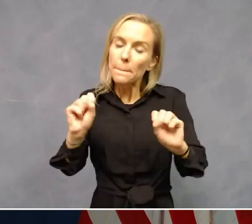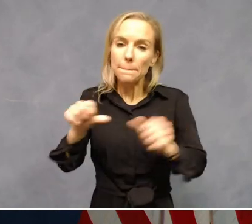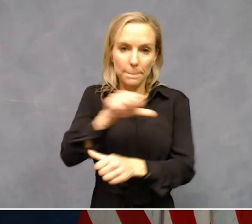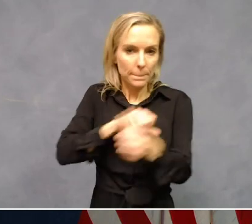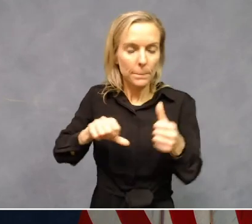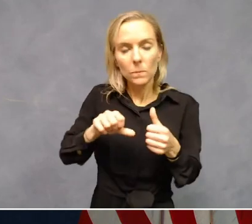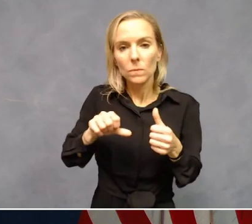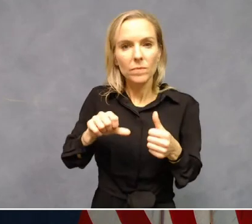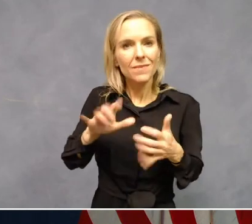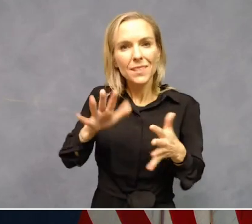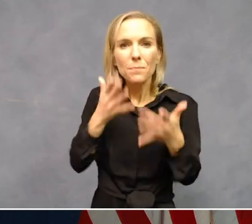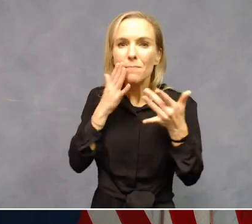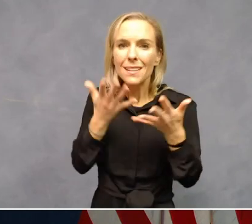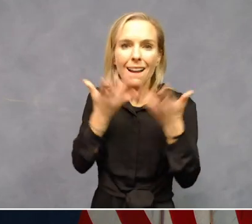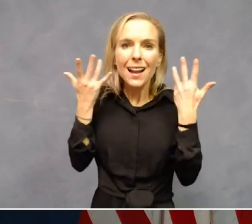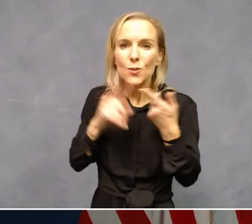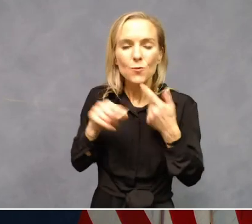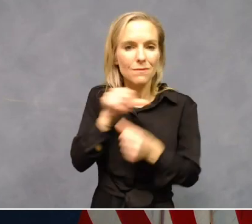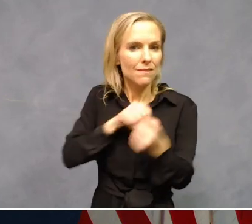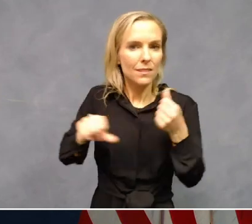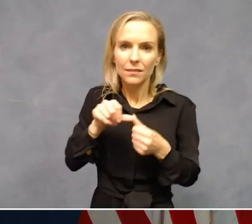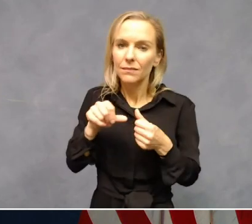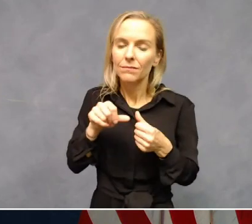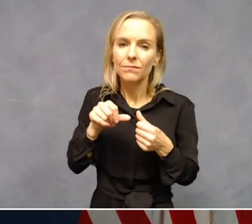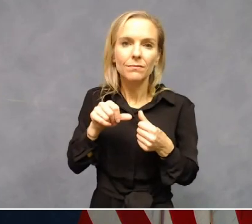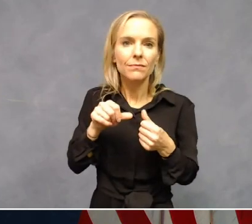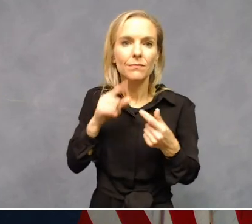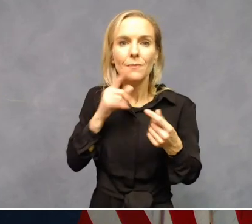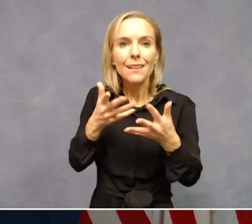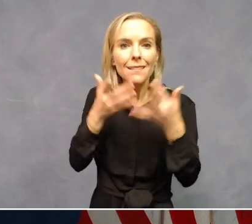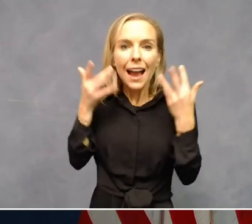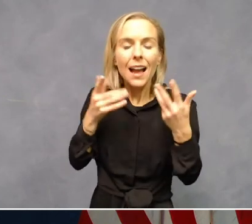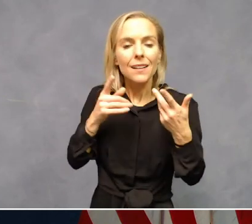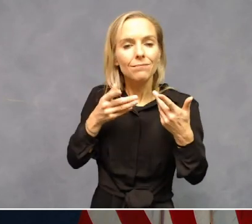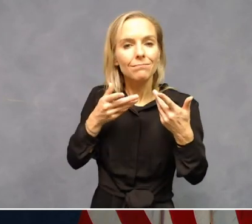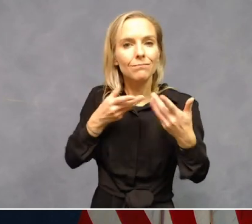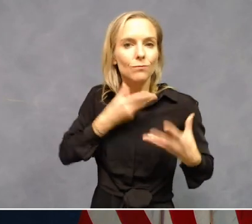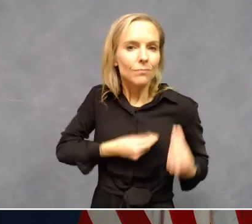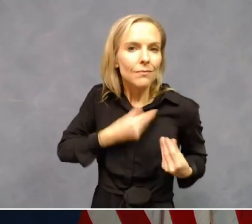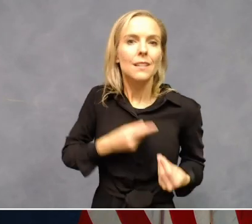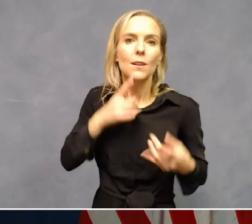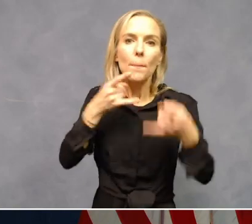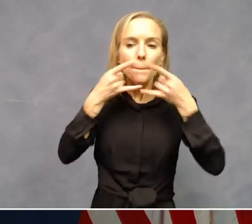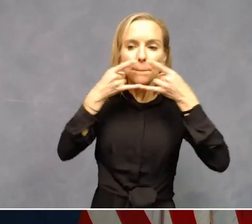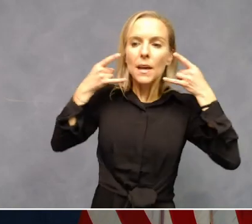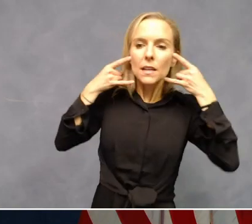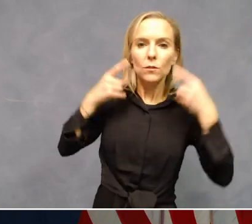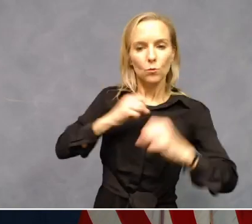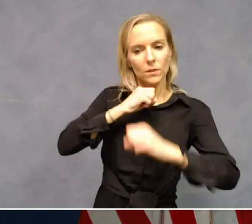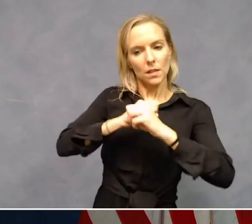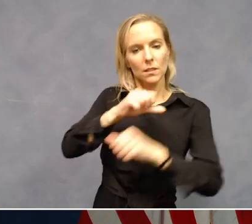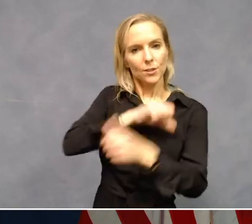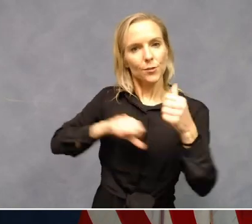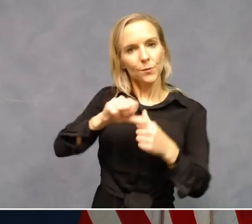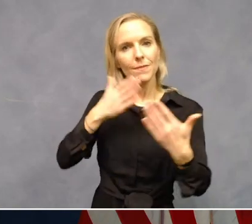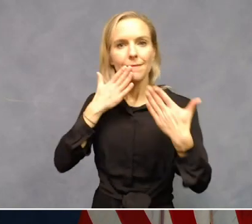be kind to each other. Being kind is wearing a mask and doing the things it takes to protect one another. Thanks.